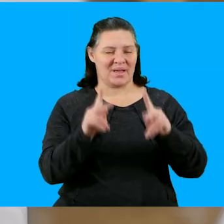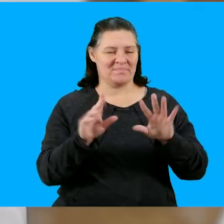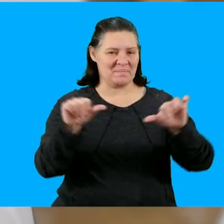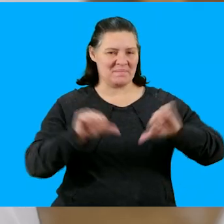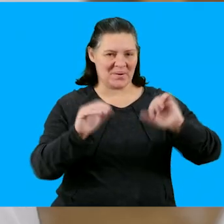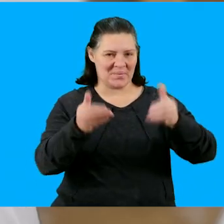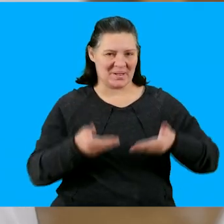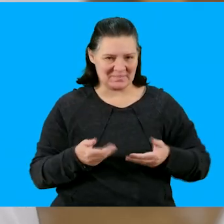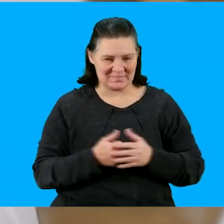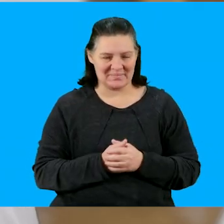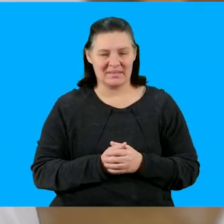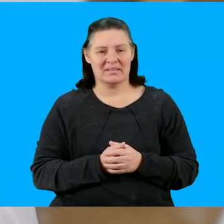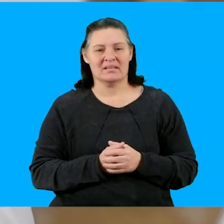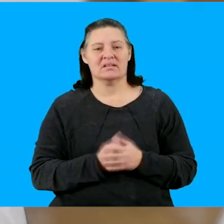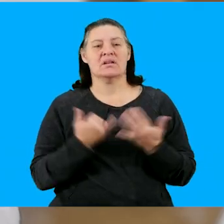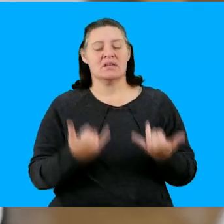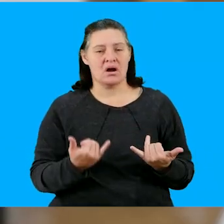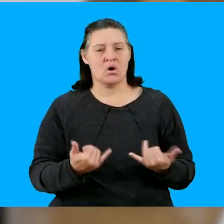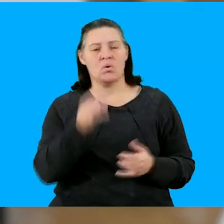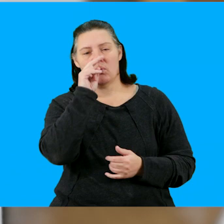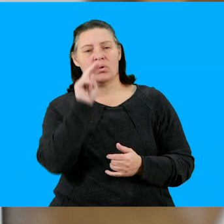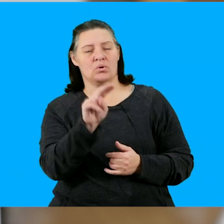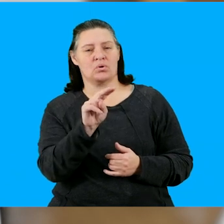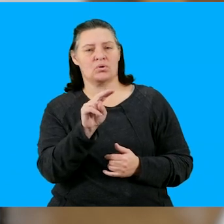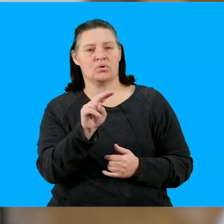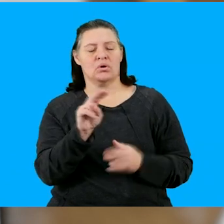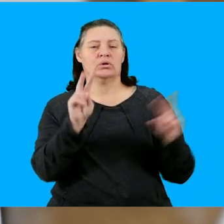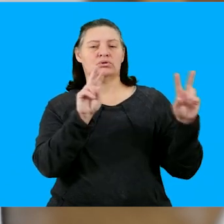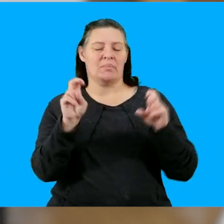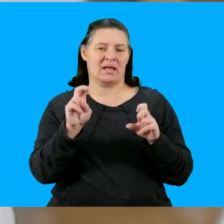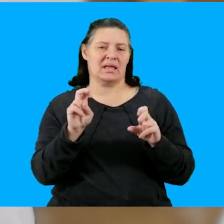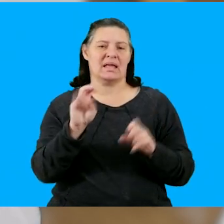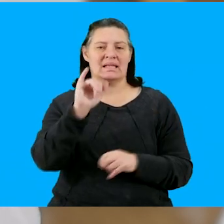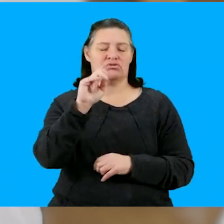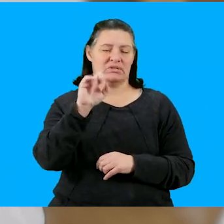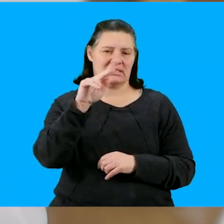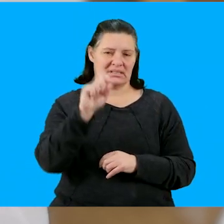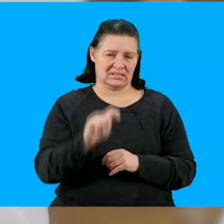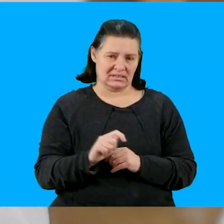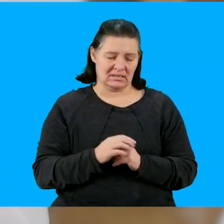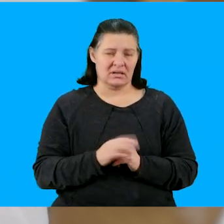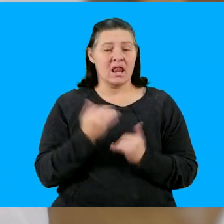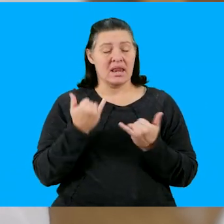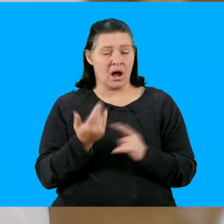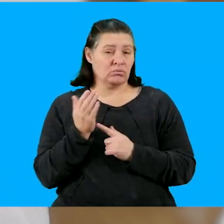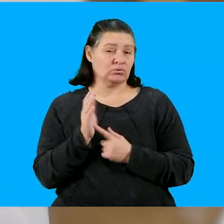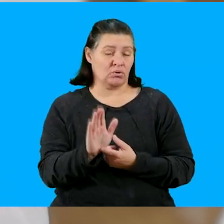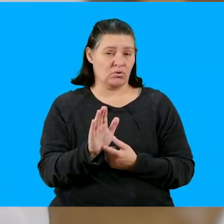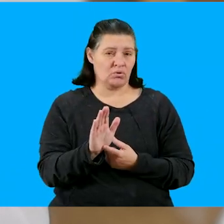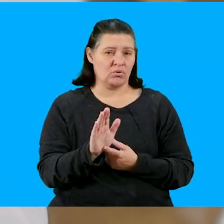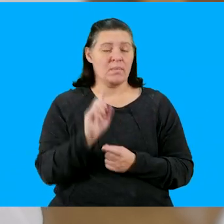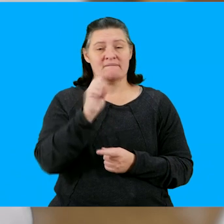Okay guys, welcome back after that short advert break. Let us now look at the topic of interest. Okay, so here I